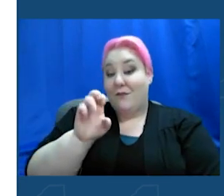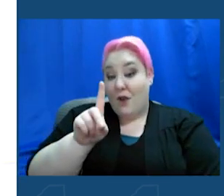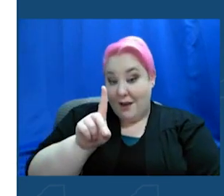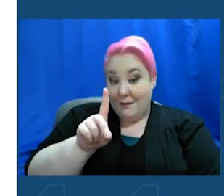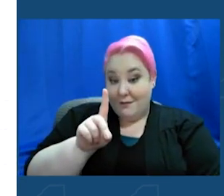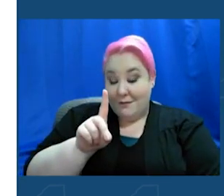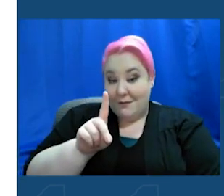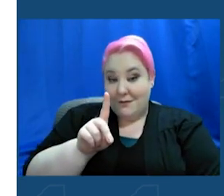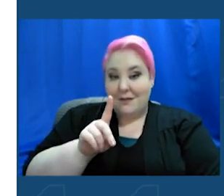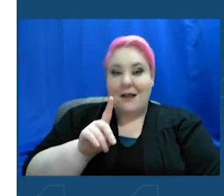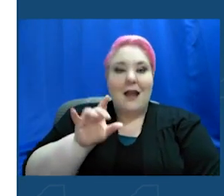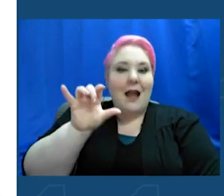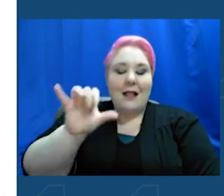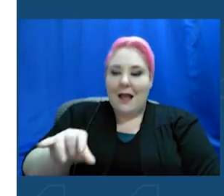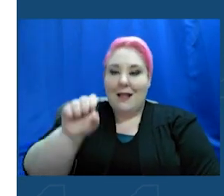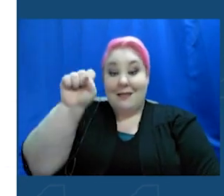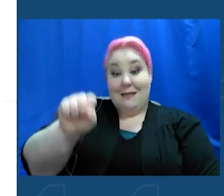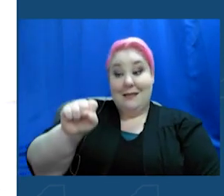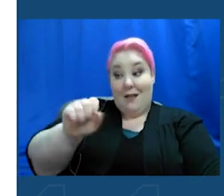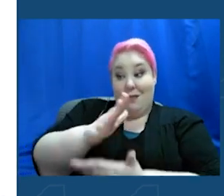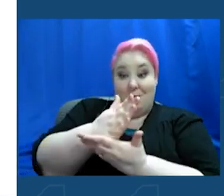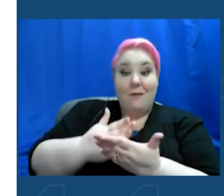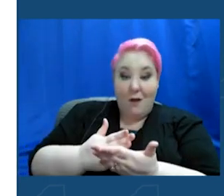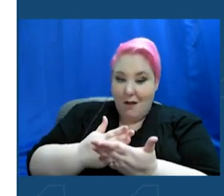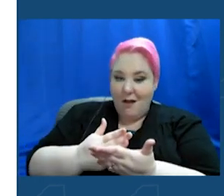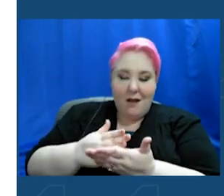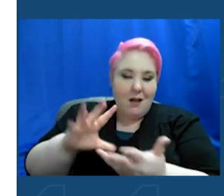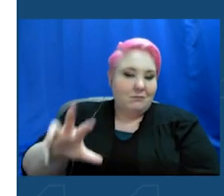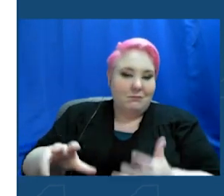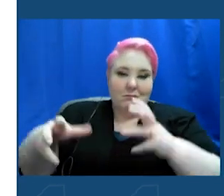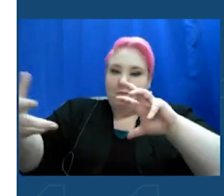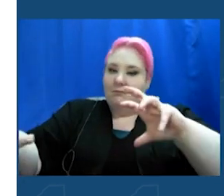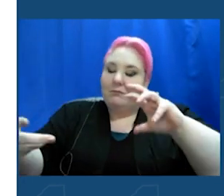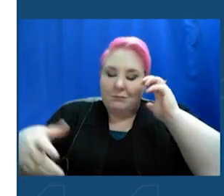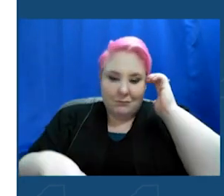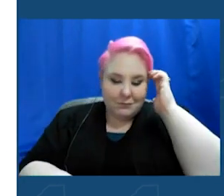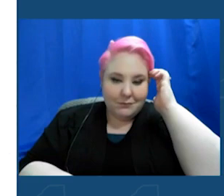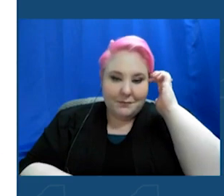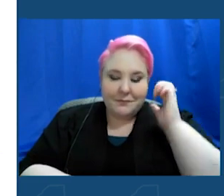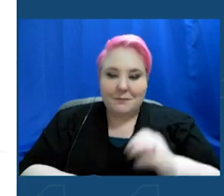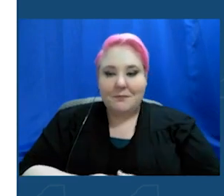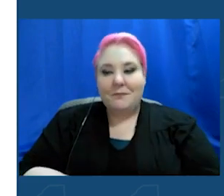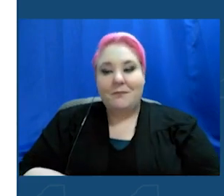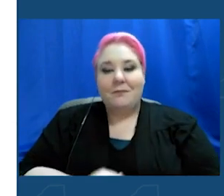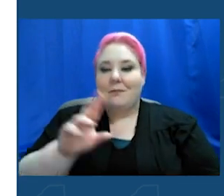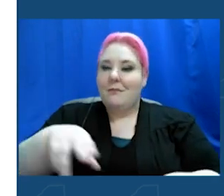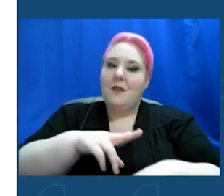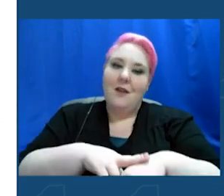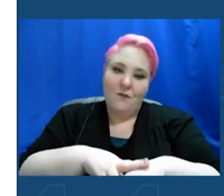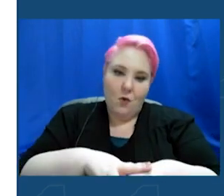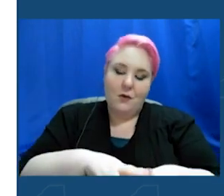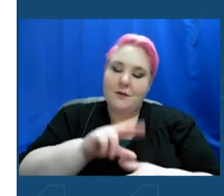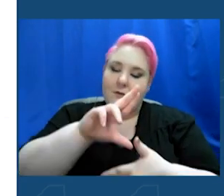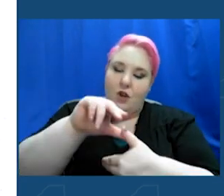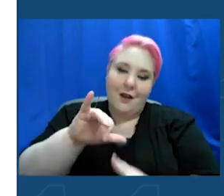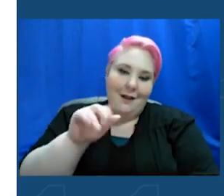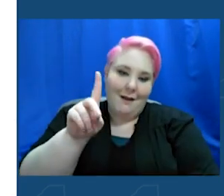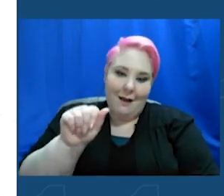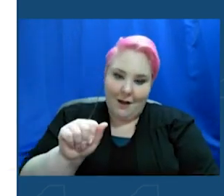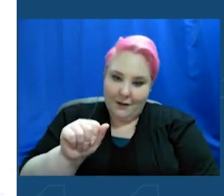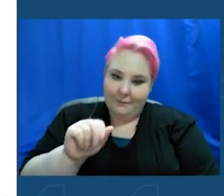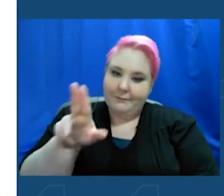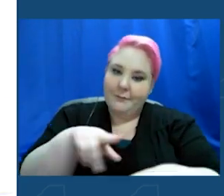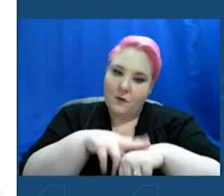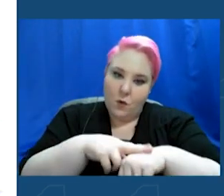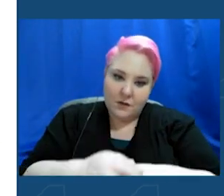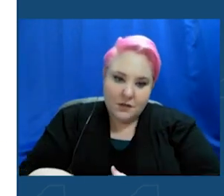lashed the southern tier, Steuben County and counties around there. And then, of course, Hurricane Ida, what that did to